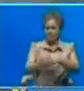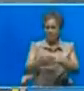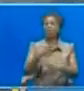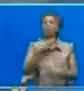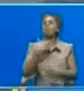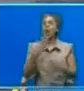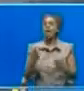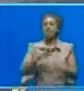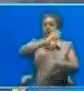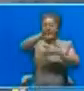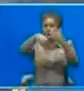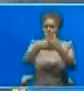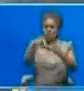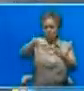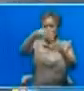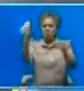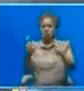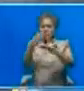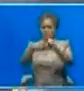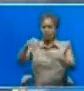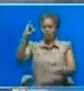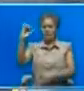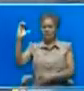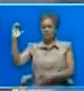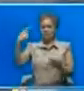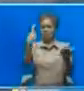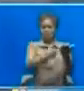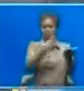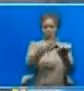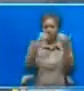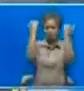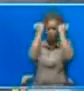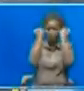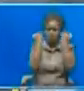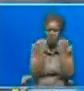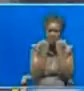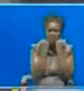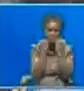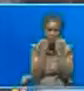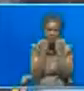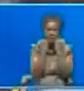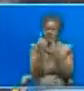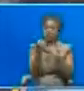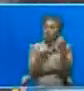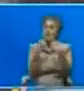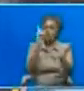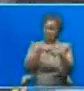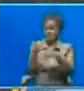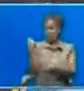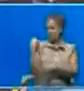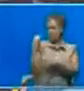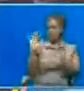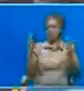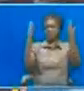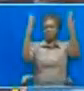Nataka sisi wote tutoke kwenye koti hiyo ya wazungu wakae na koti yao. Speaking during the recent Jamhuri